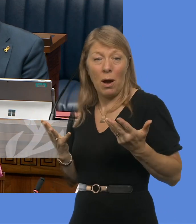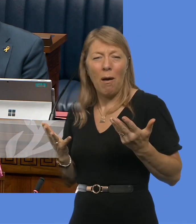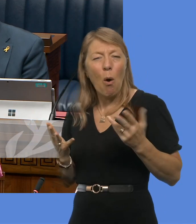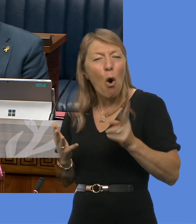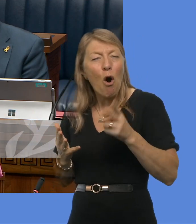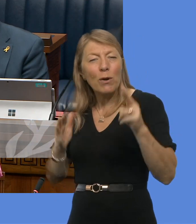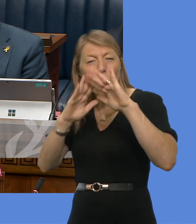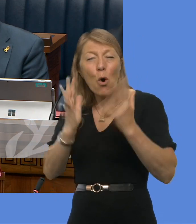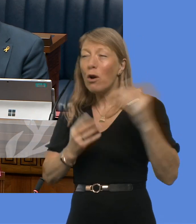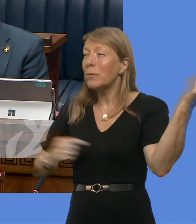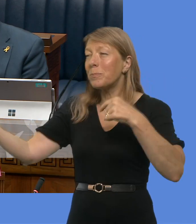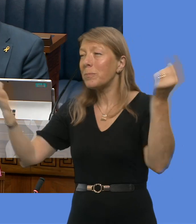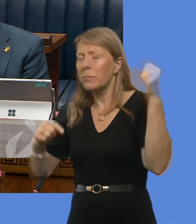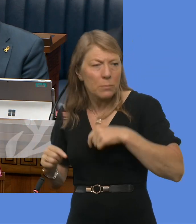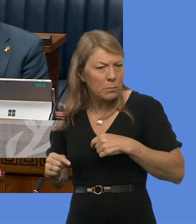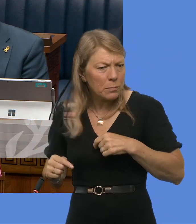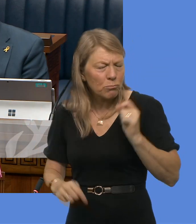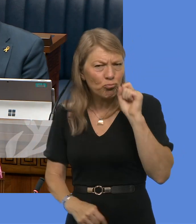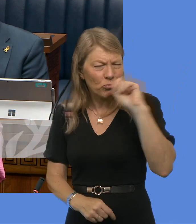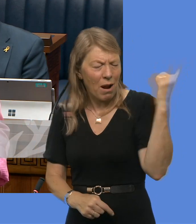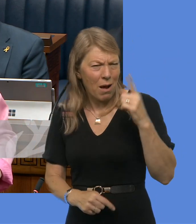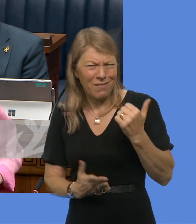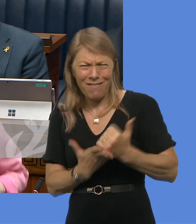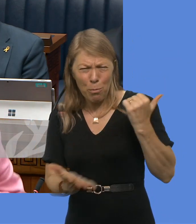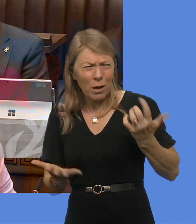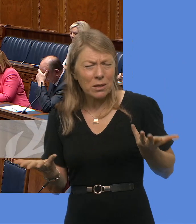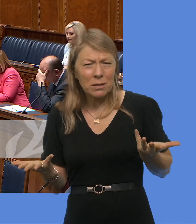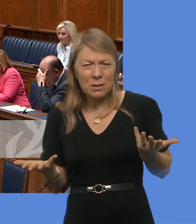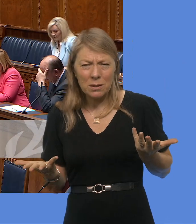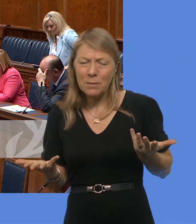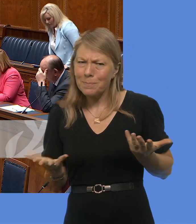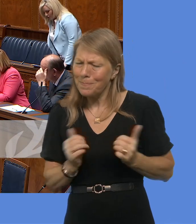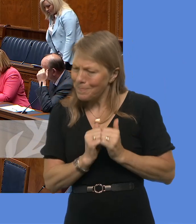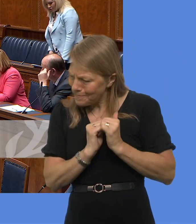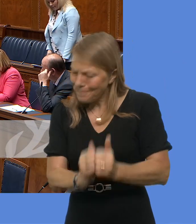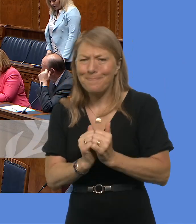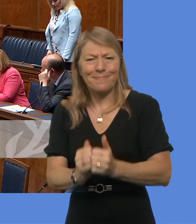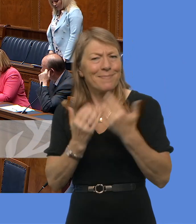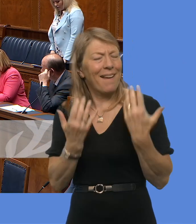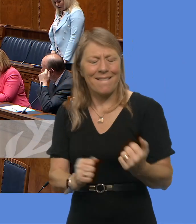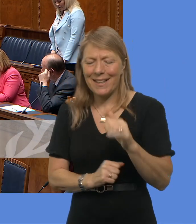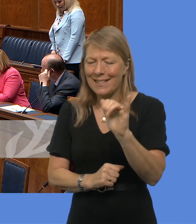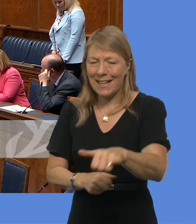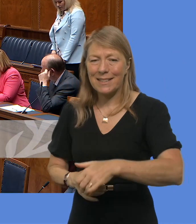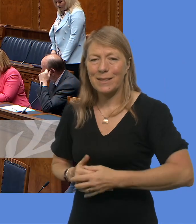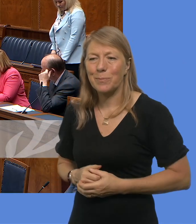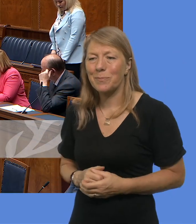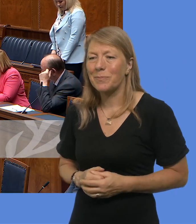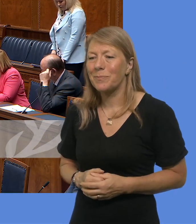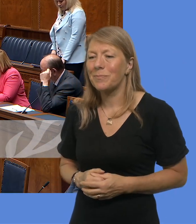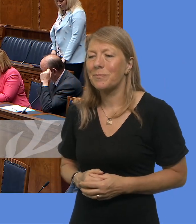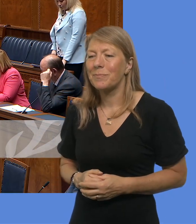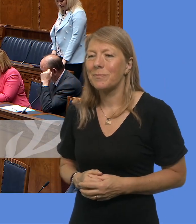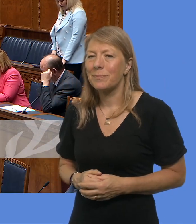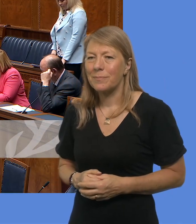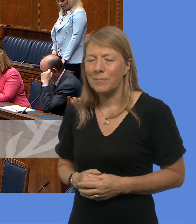the connections that they have within the communities that they serve. Mr. South. Thank you, Mr. Speaker. And the UK Shared Prosperity